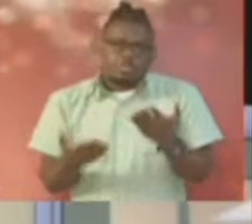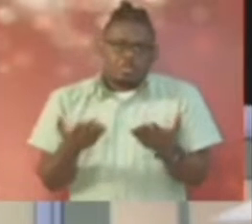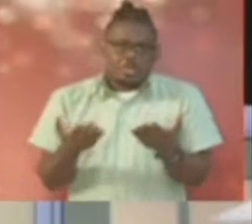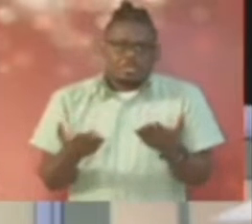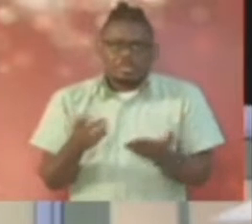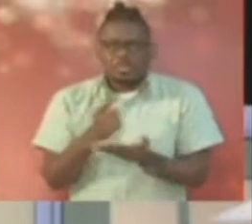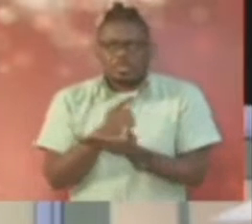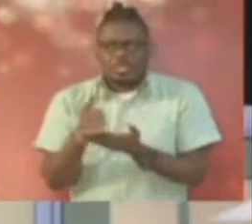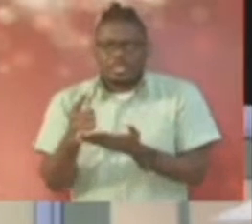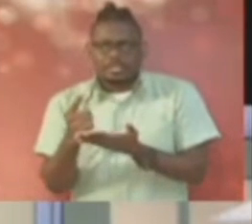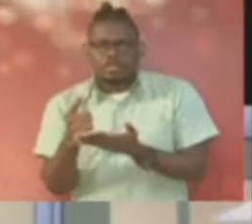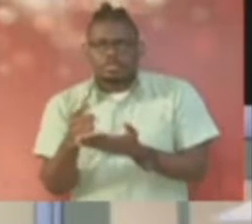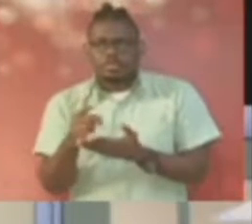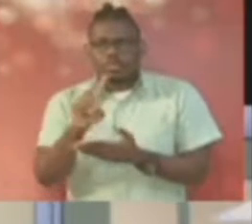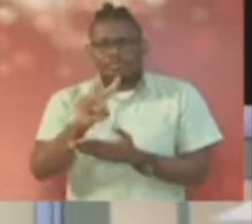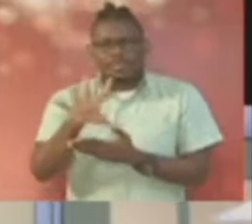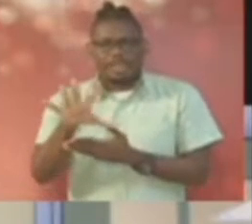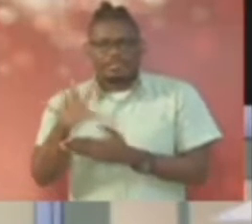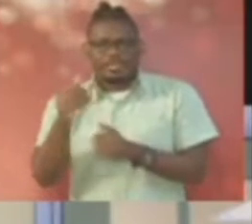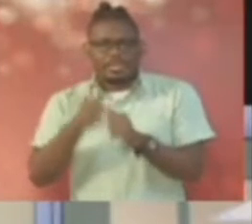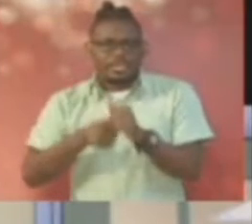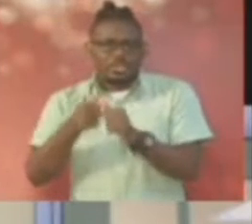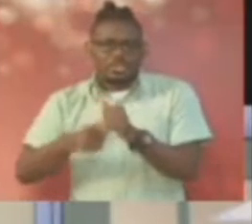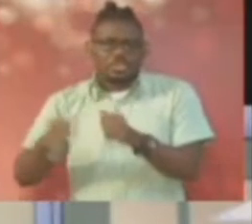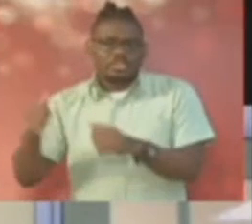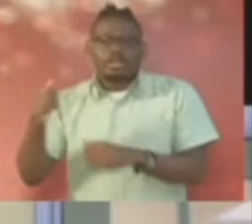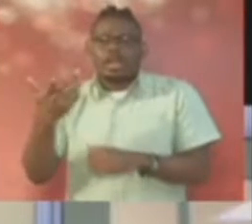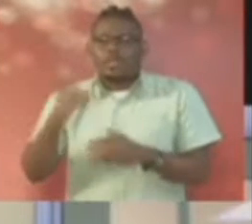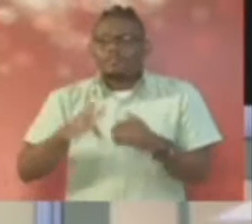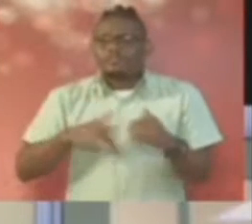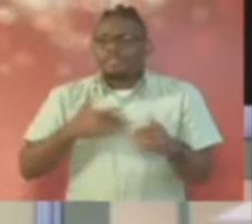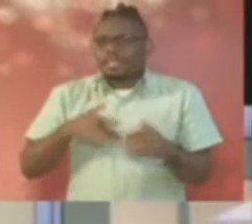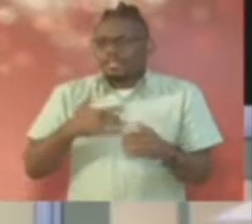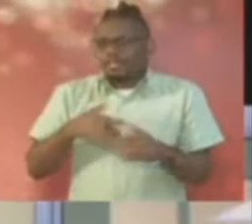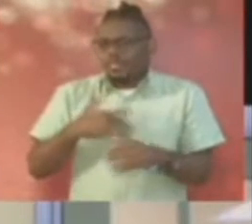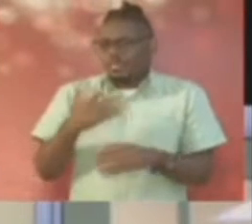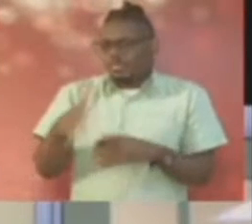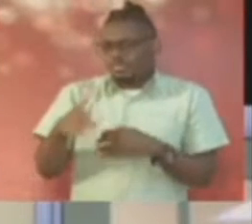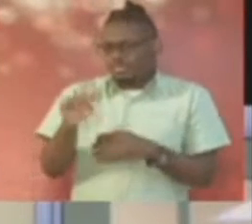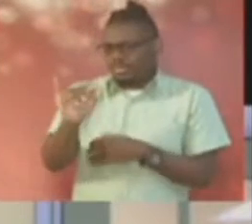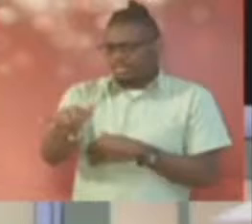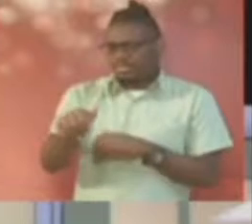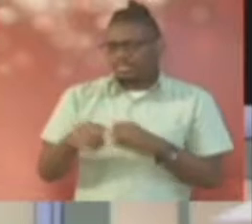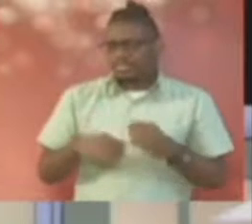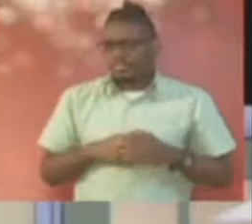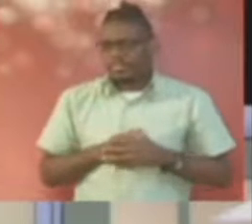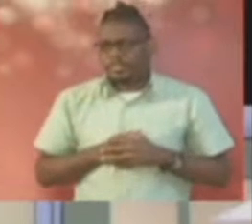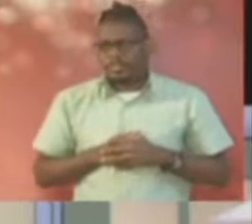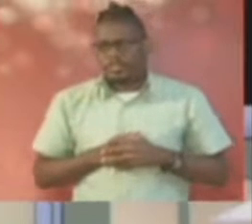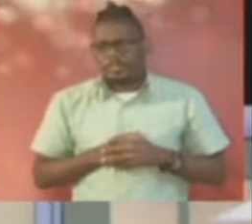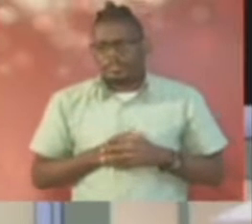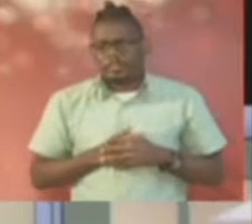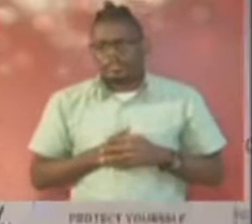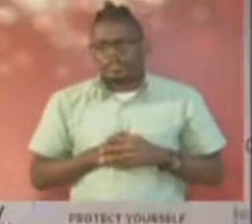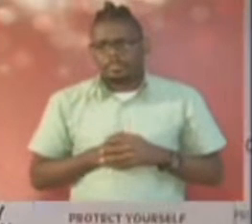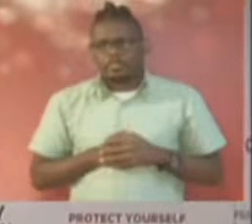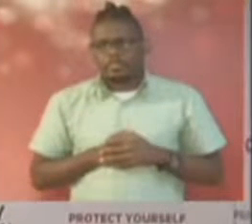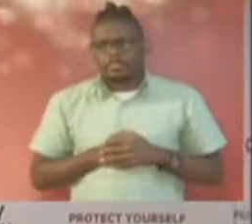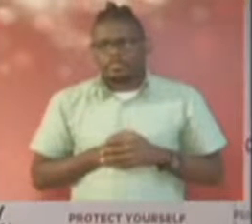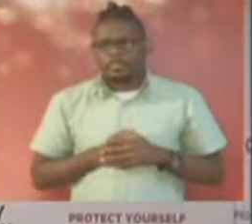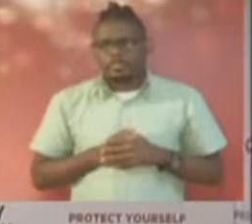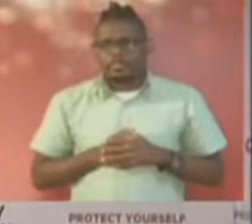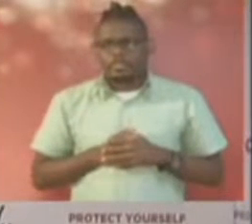about 25 per day. How do you feel about that? How does that look from your perspective? Thank you. Okay,